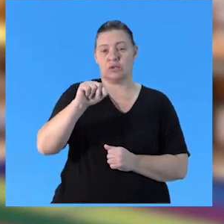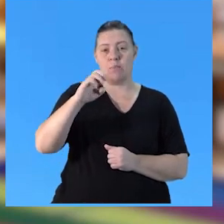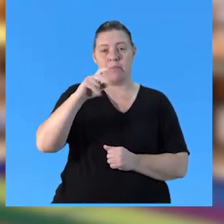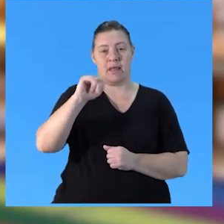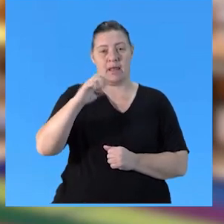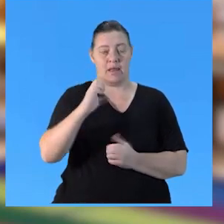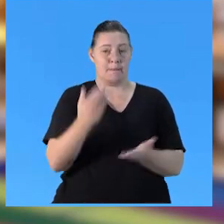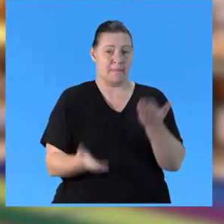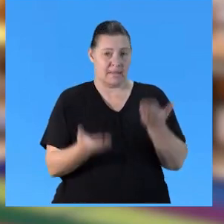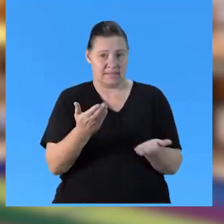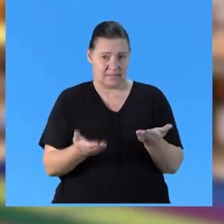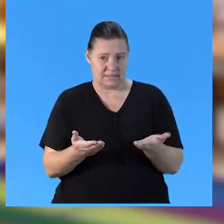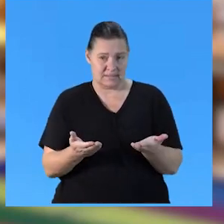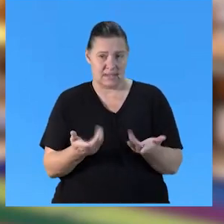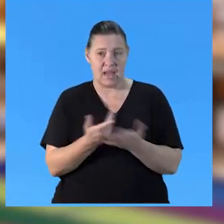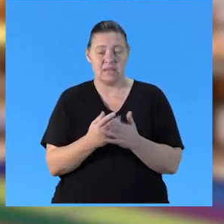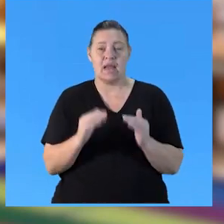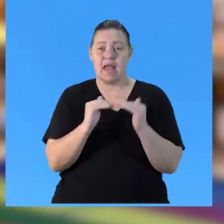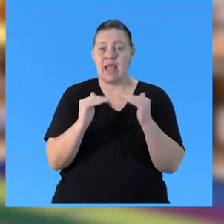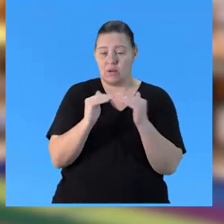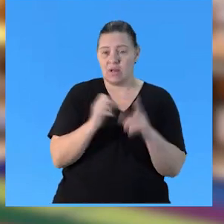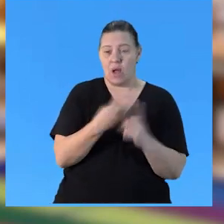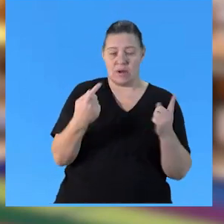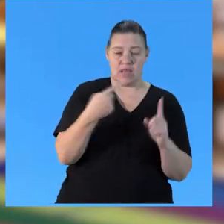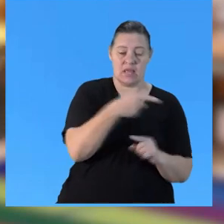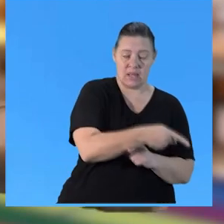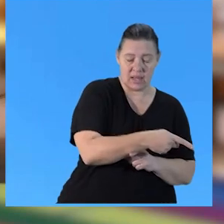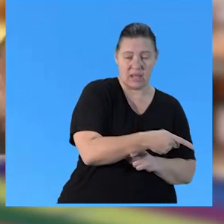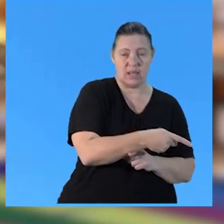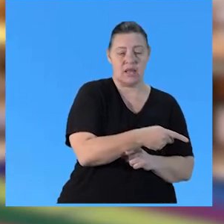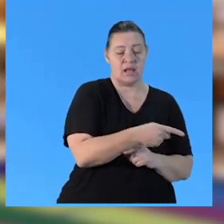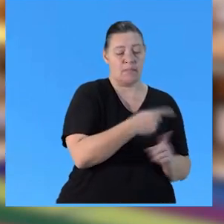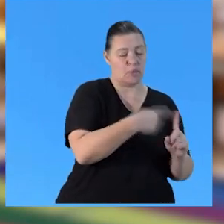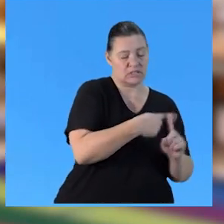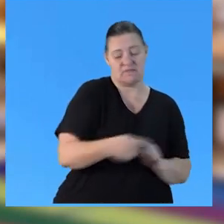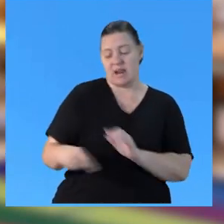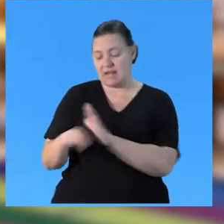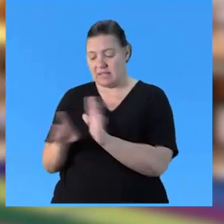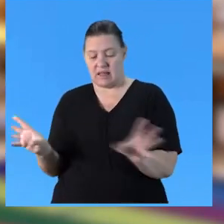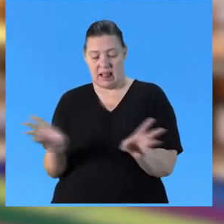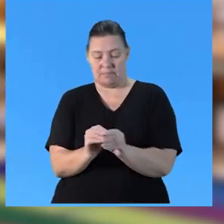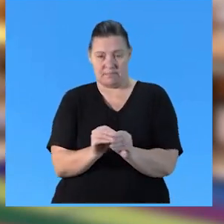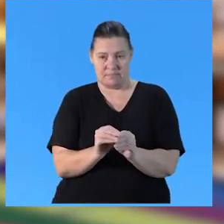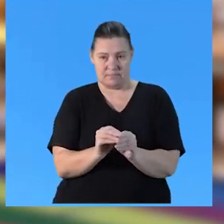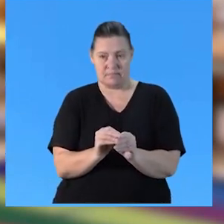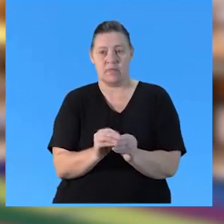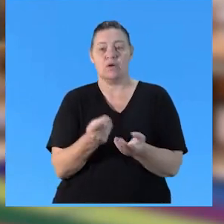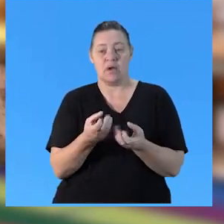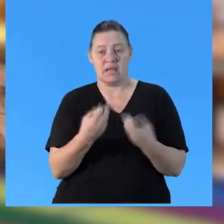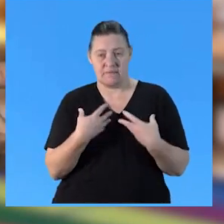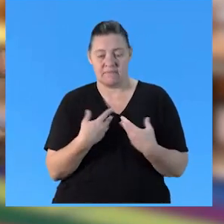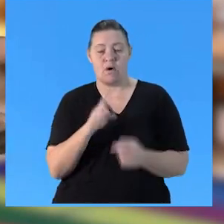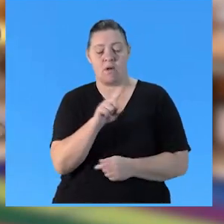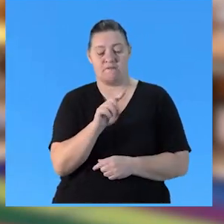on what happened to the particular electron. If an electron was transferred, then the metal or the material that transferred